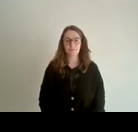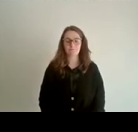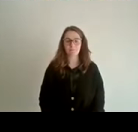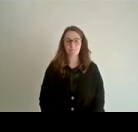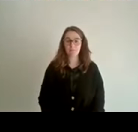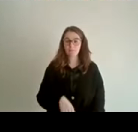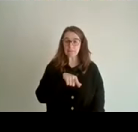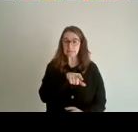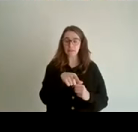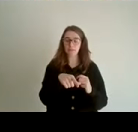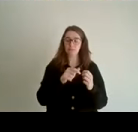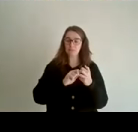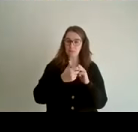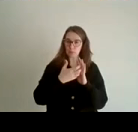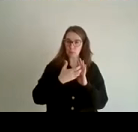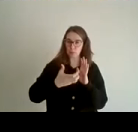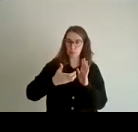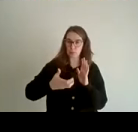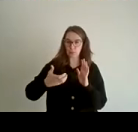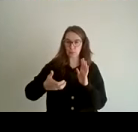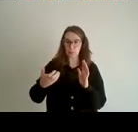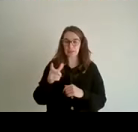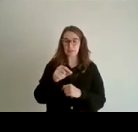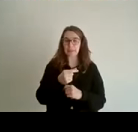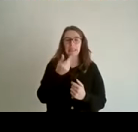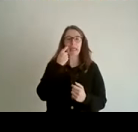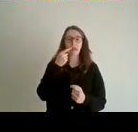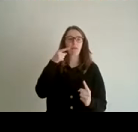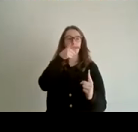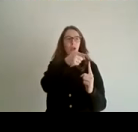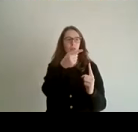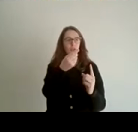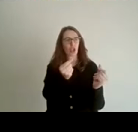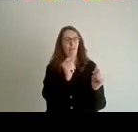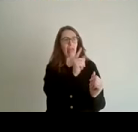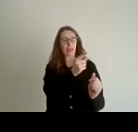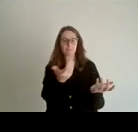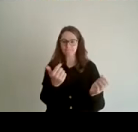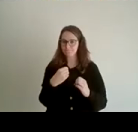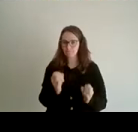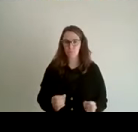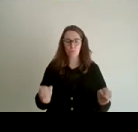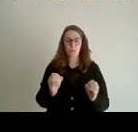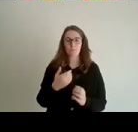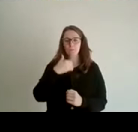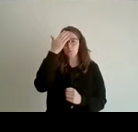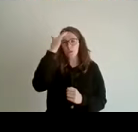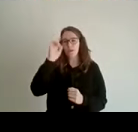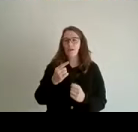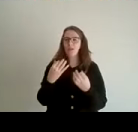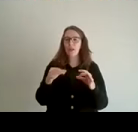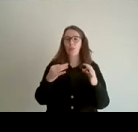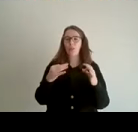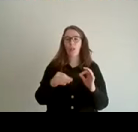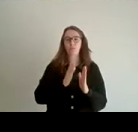just point at persons who can resolve it. On one part, I feel like this problem has a natural process of improving and resolving itself